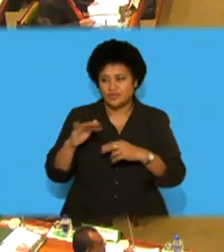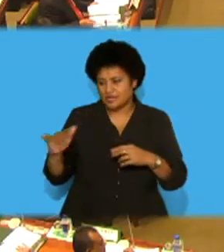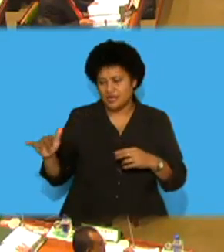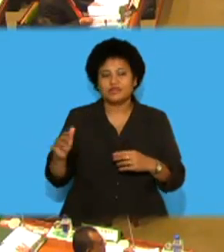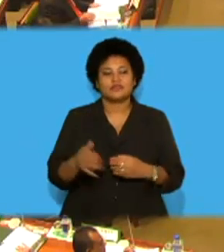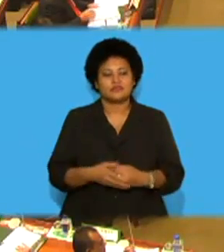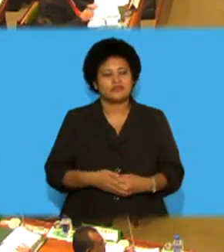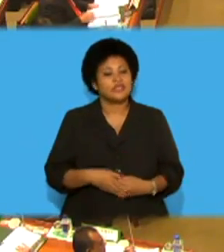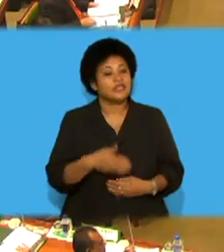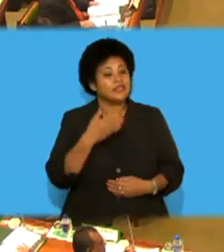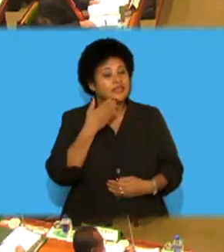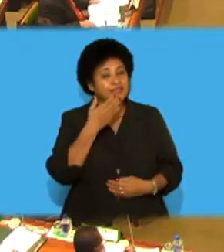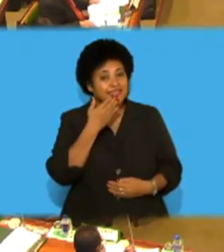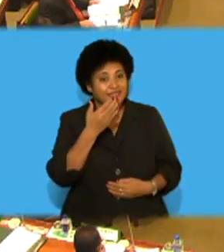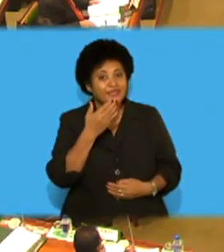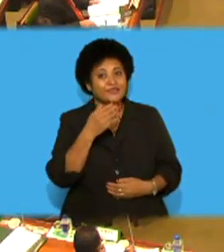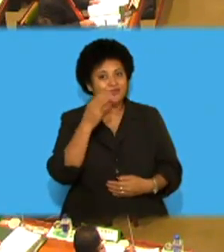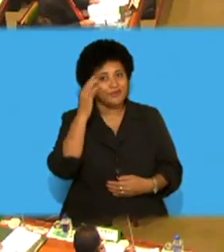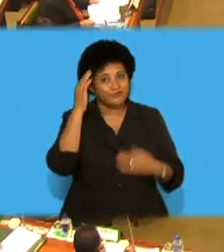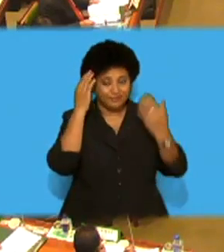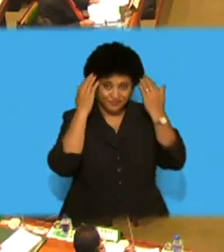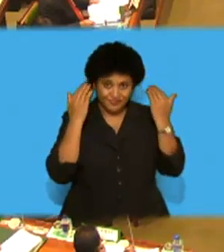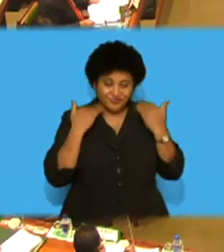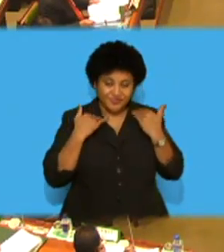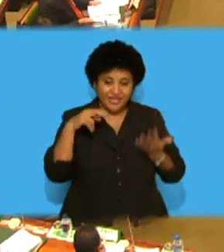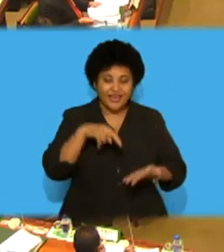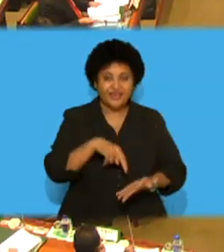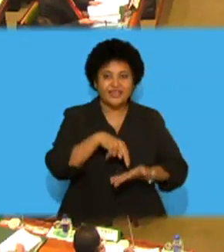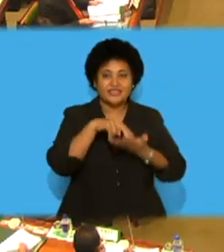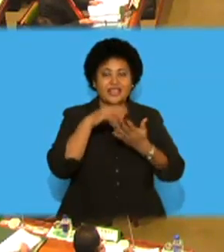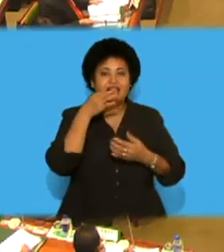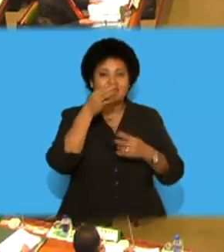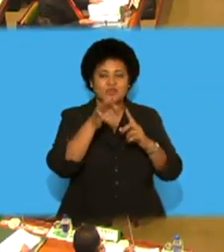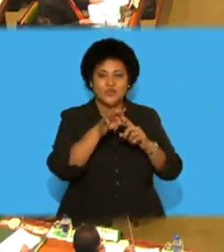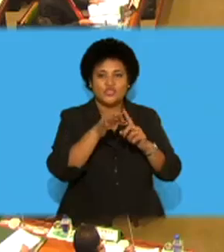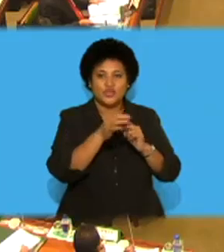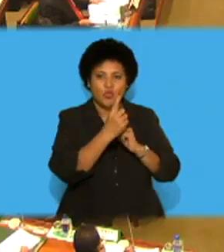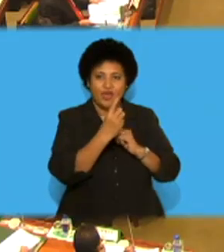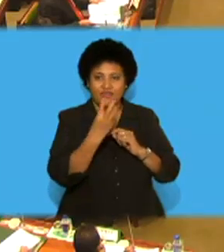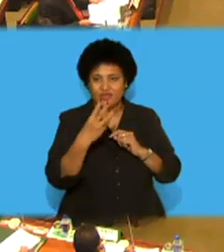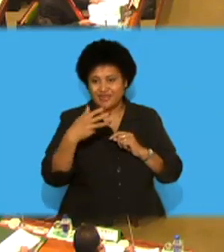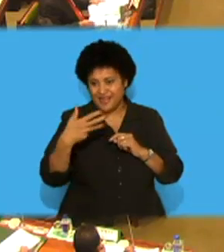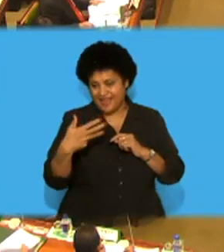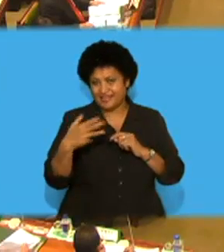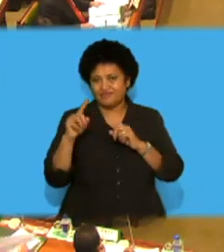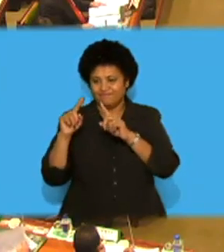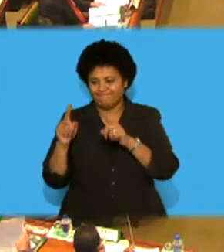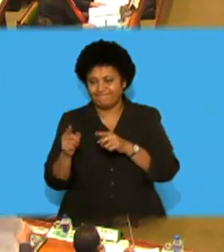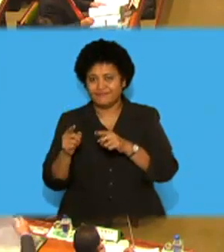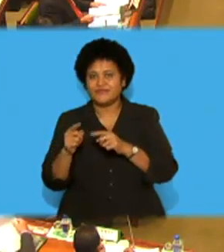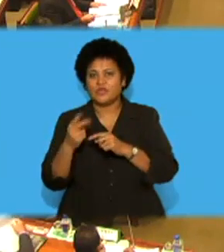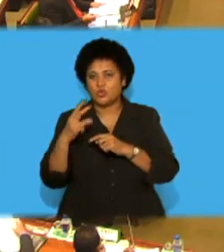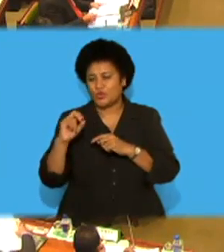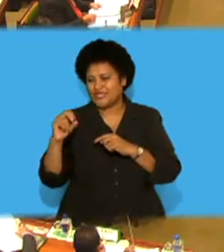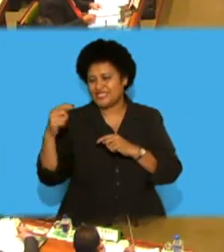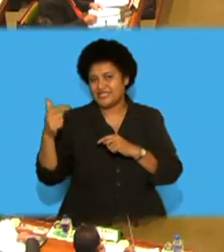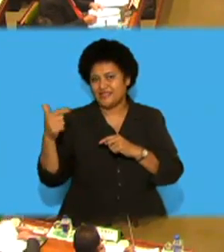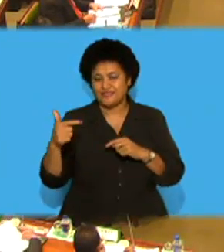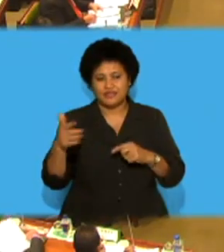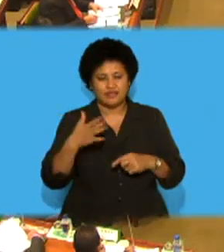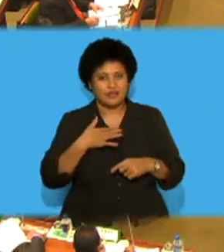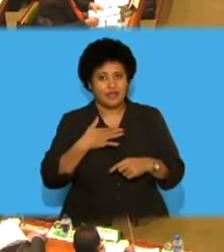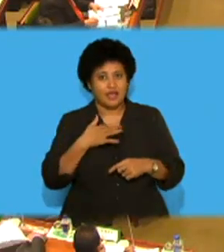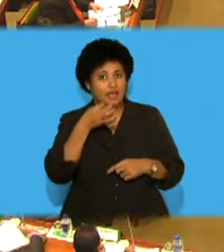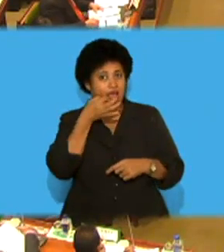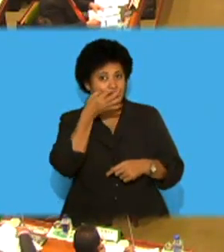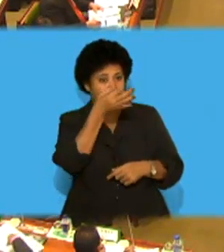Thank you, Madam Speaker. I rise to ask question 139/2017, standing to my name. The question is directed to